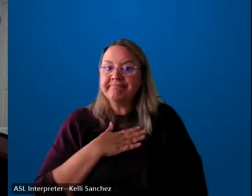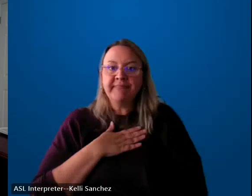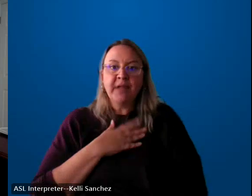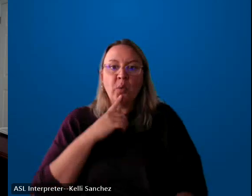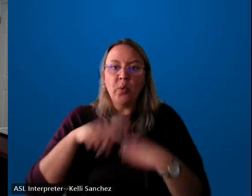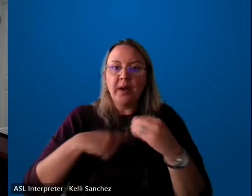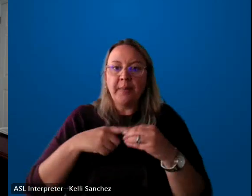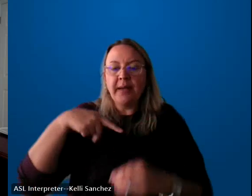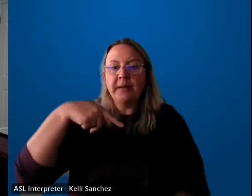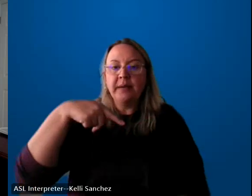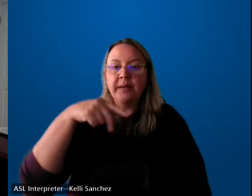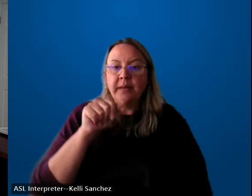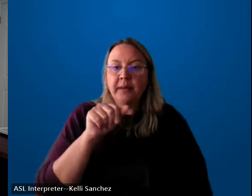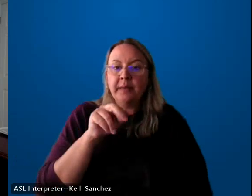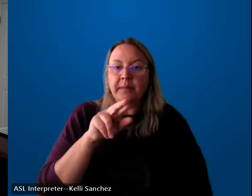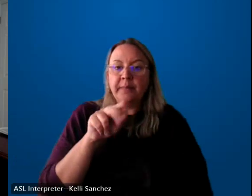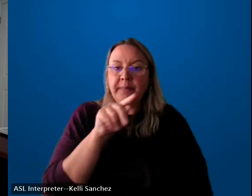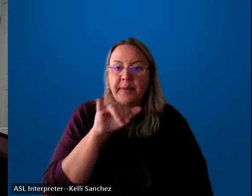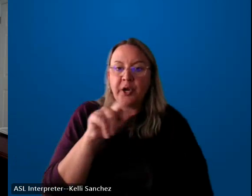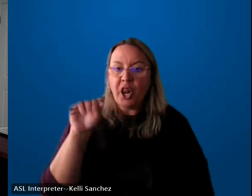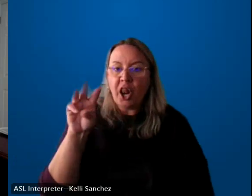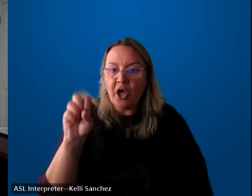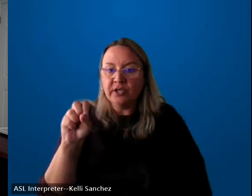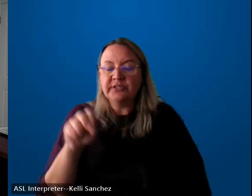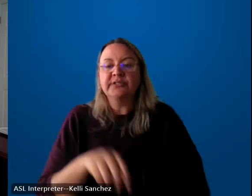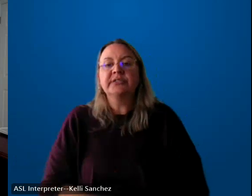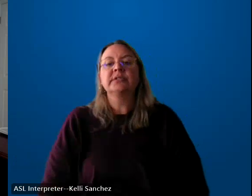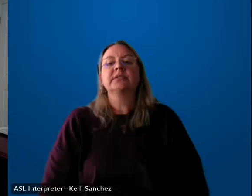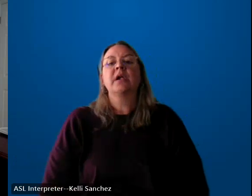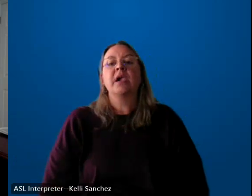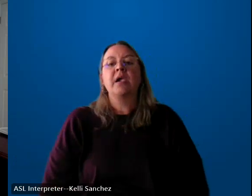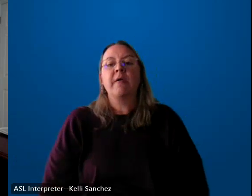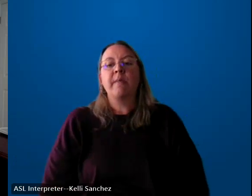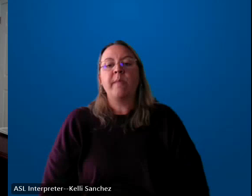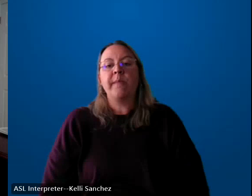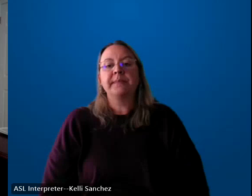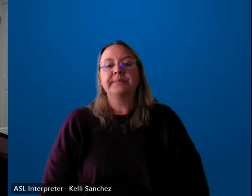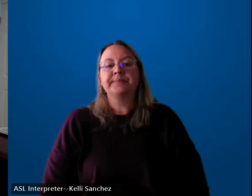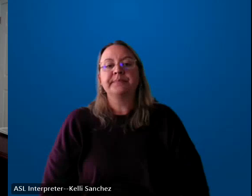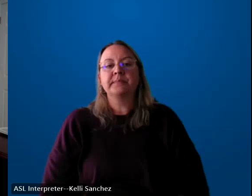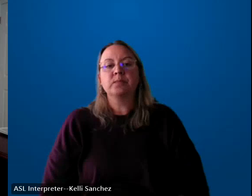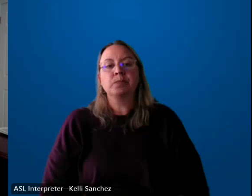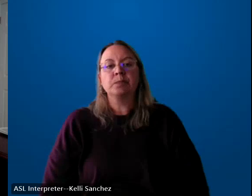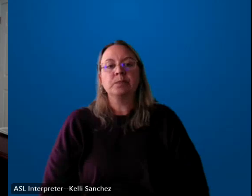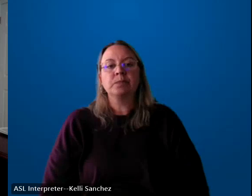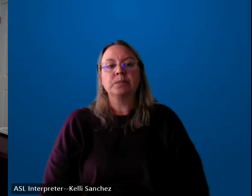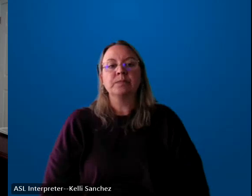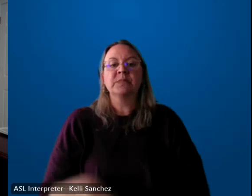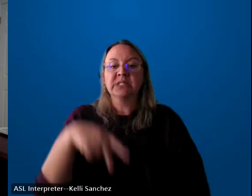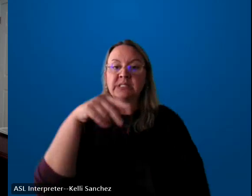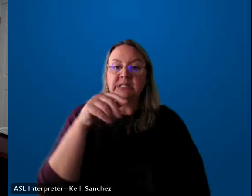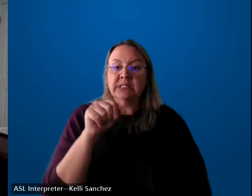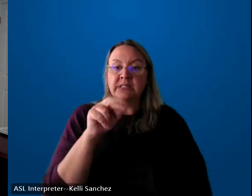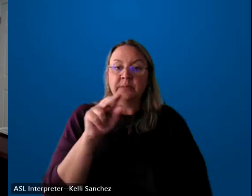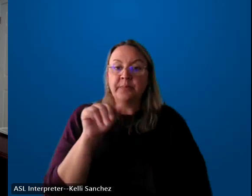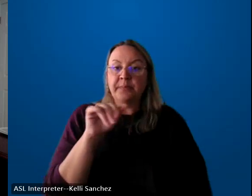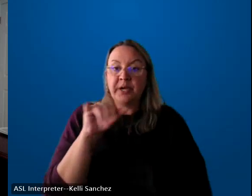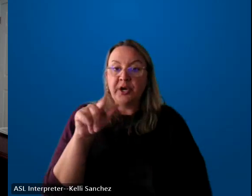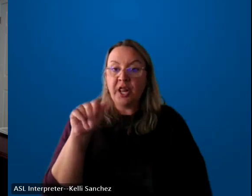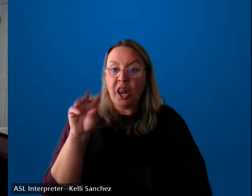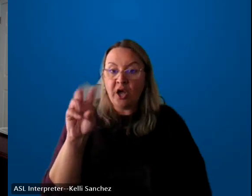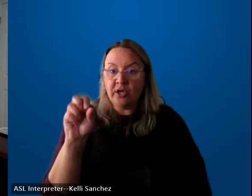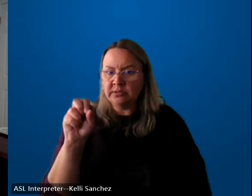parity laws? So if somebody wants to talk to or kind of describe what parity laws are and kind